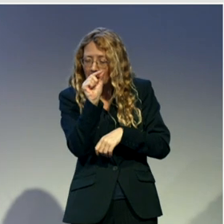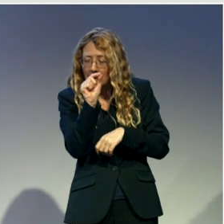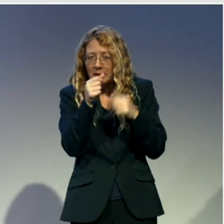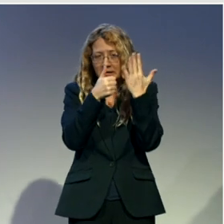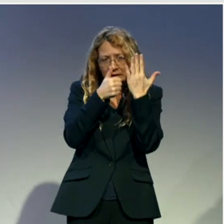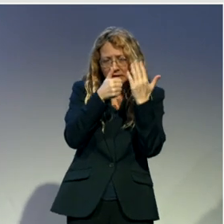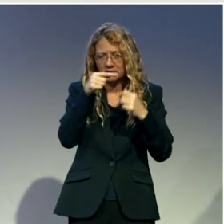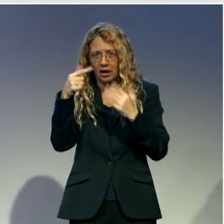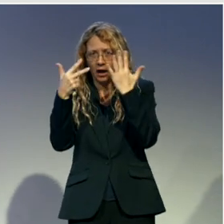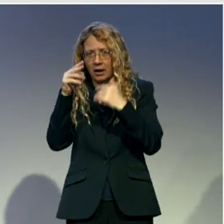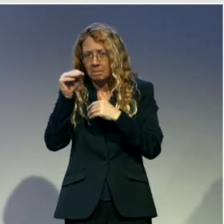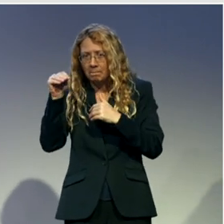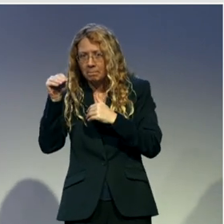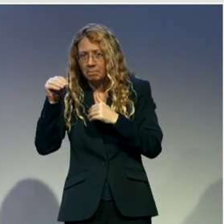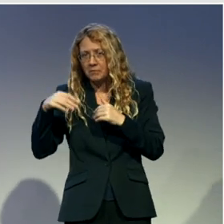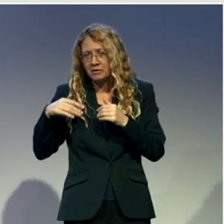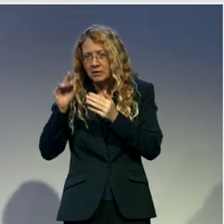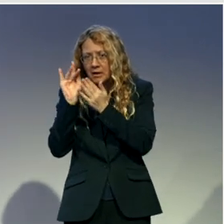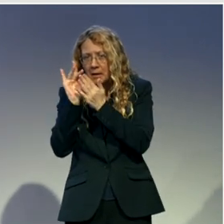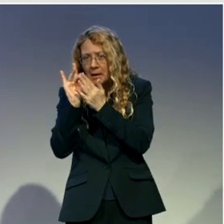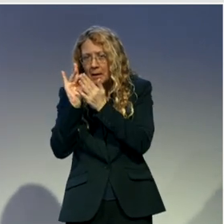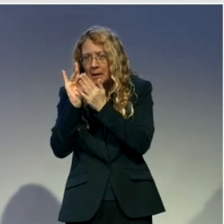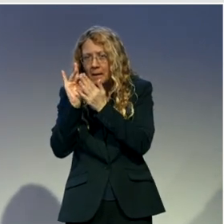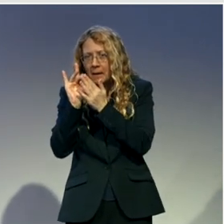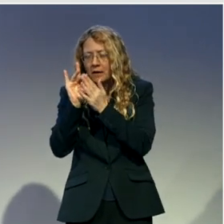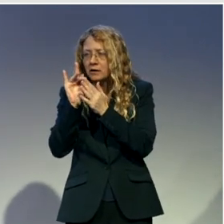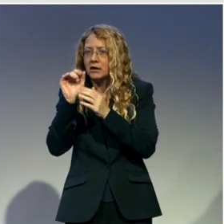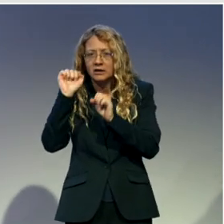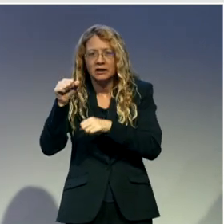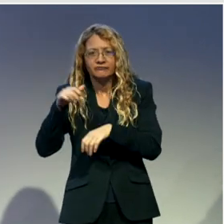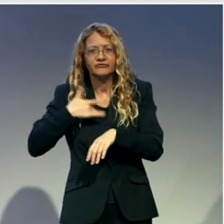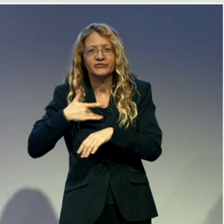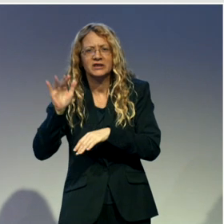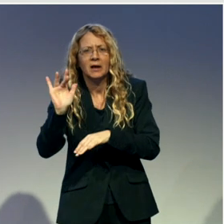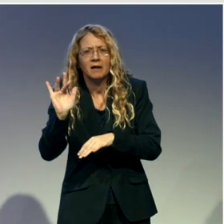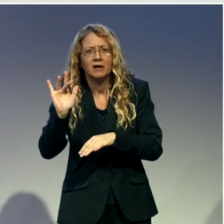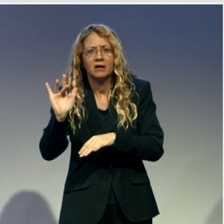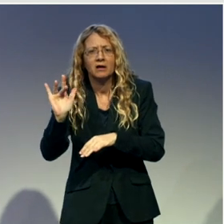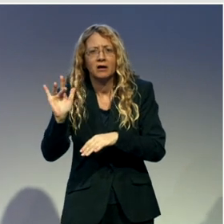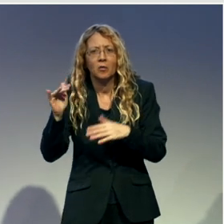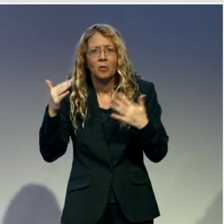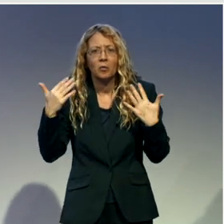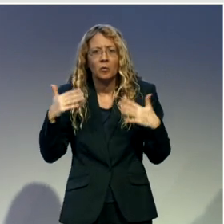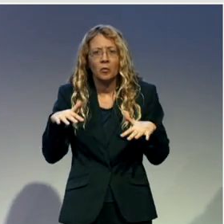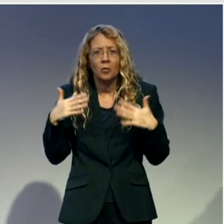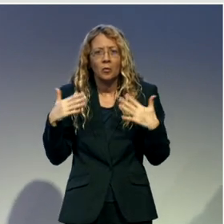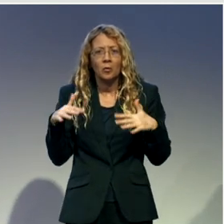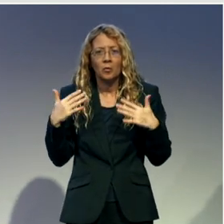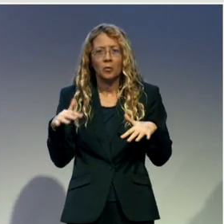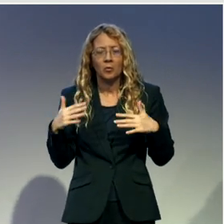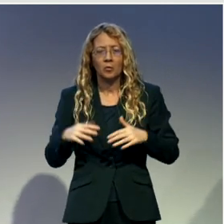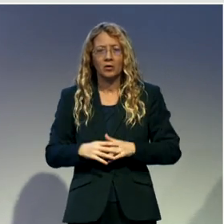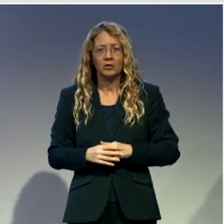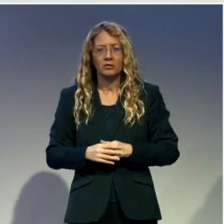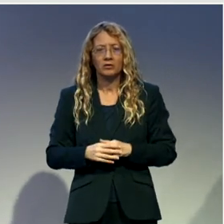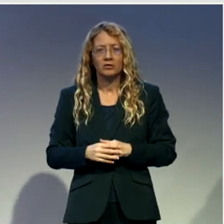saves life. Thank you. We've already checked 400 women in India, and we really look forward to more partnerships with